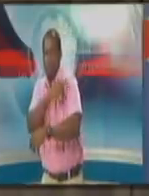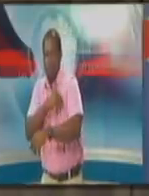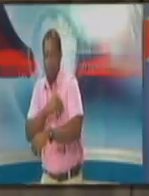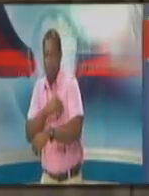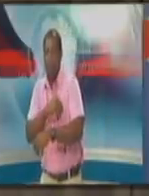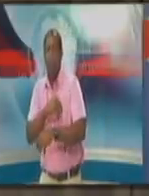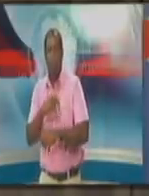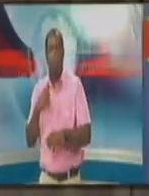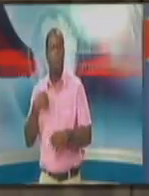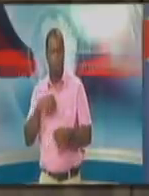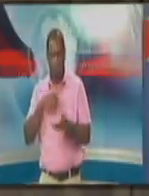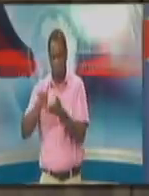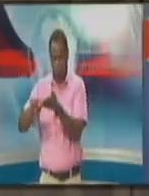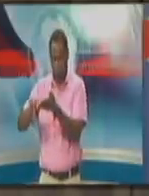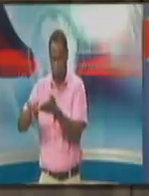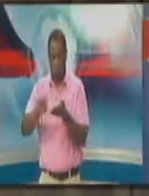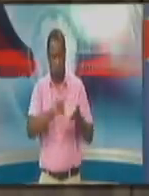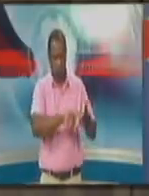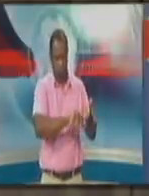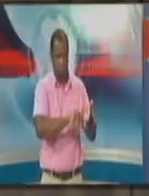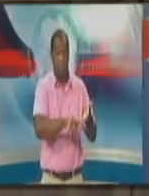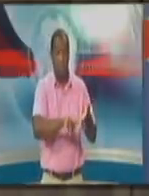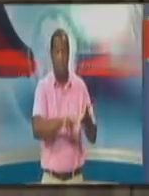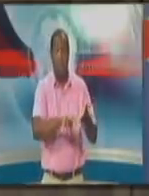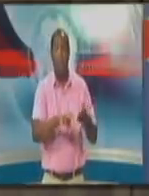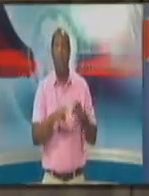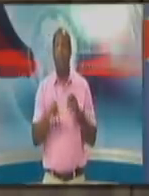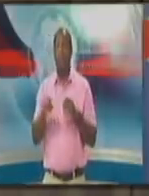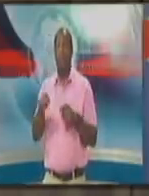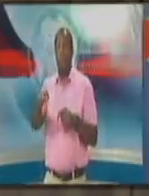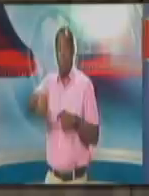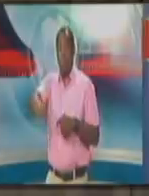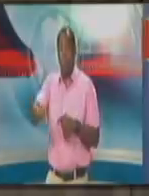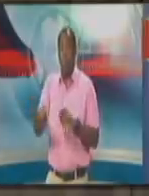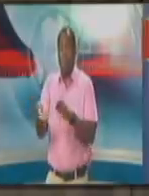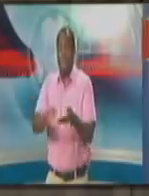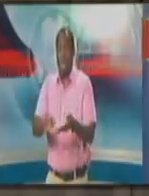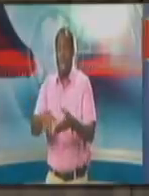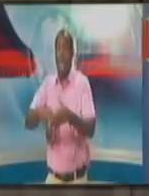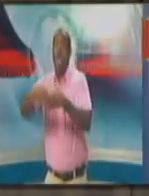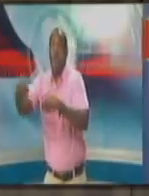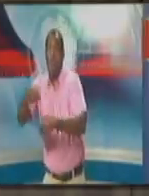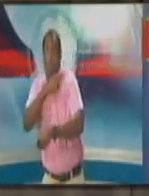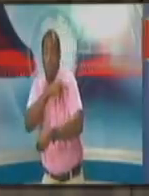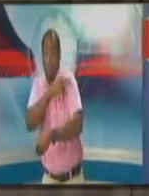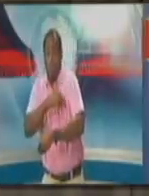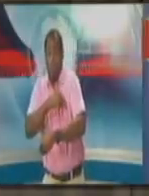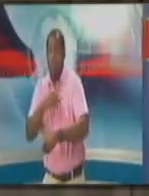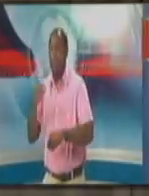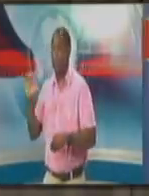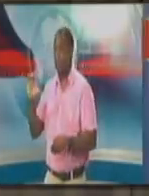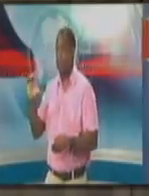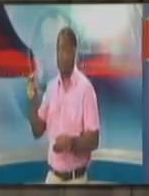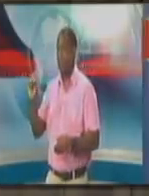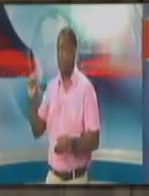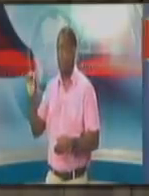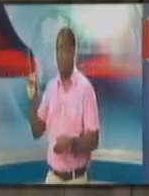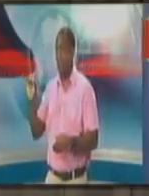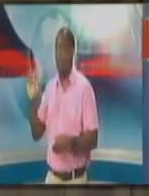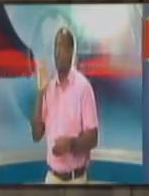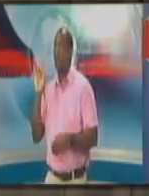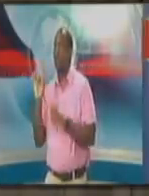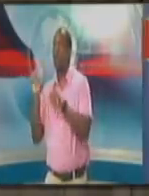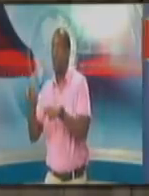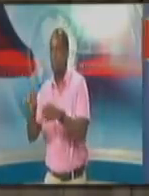those cases, and then those cases are either going to the Forensic Science Center or they go to one of the hospitals. So in the case